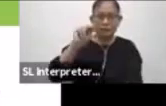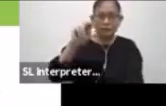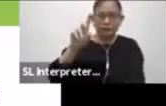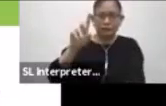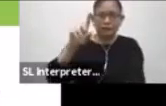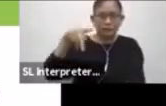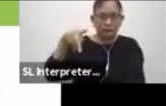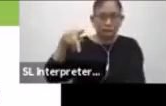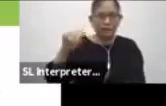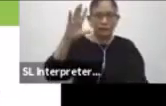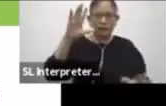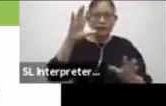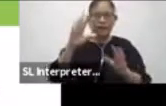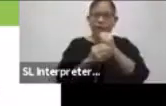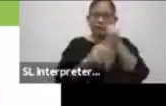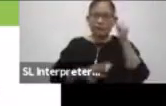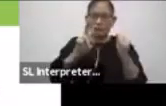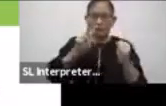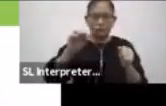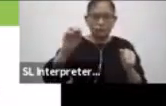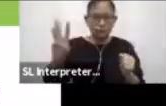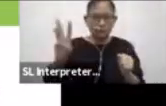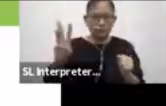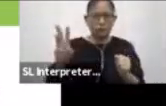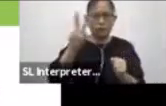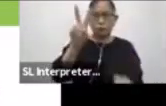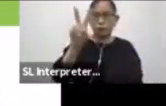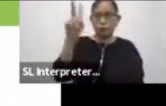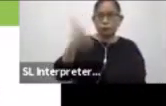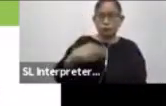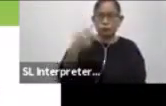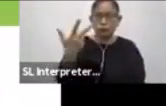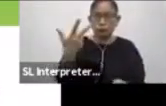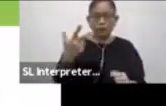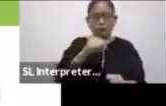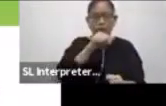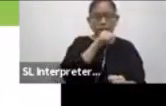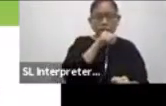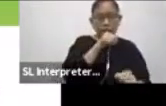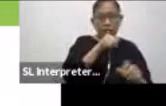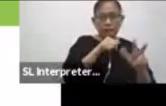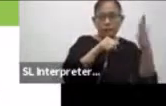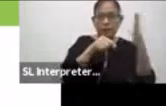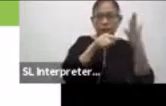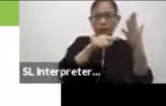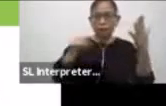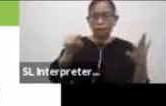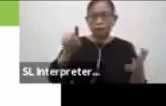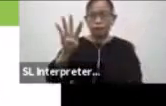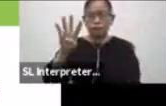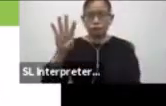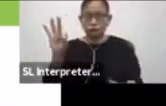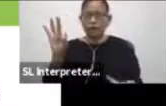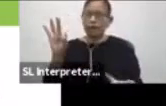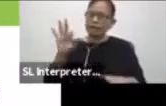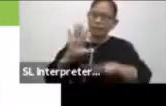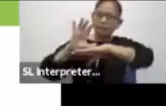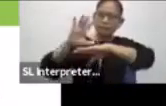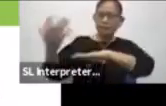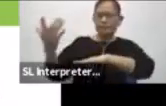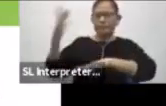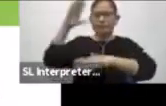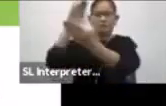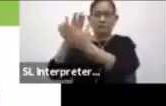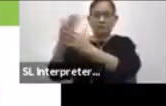it found that 2/3 of married women in India aged between 15 to 49 have been raped or forced to provide sex by their husband.